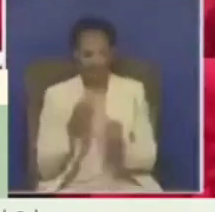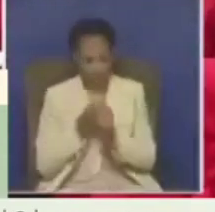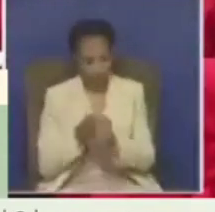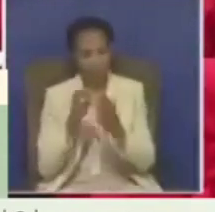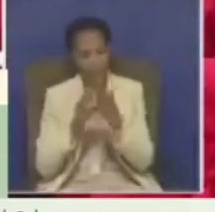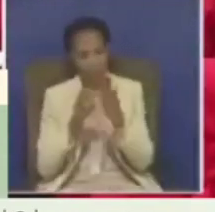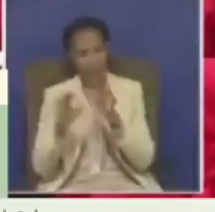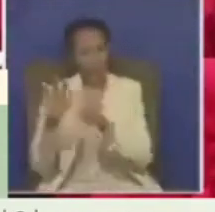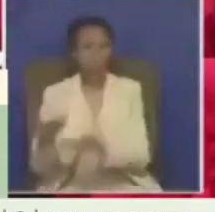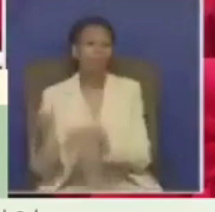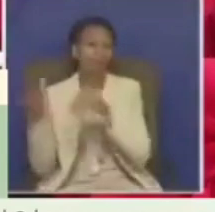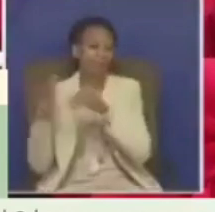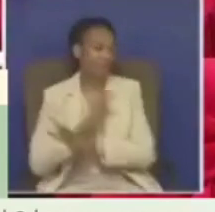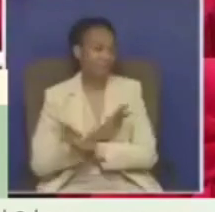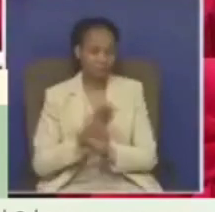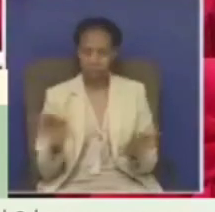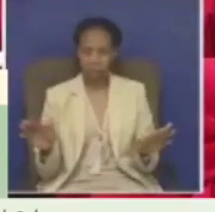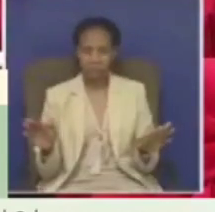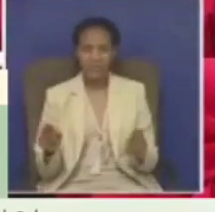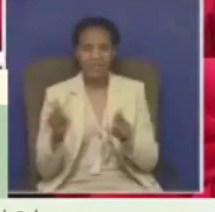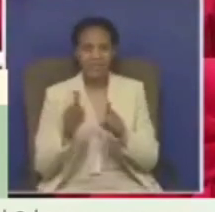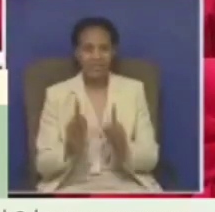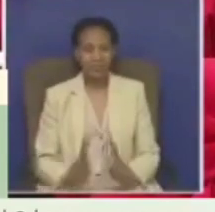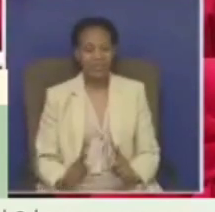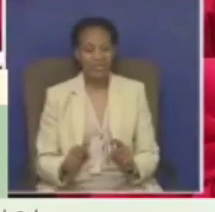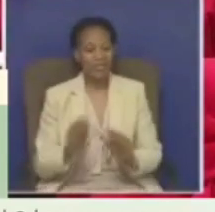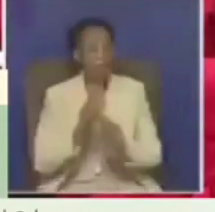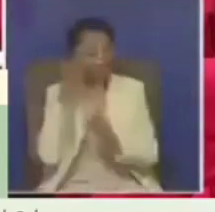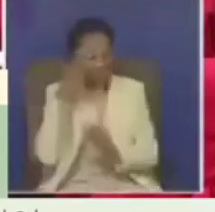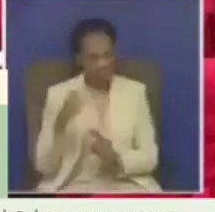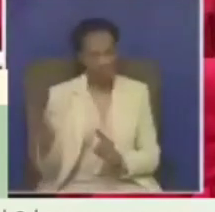decorum and specifically this particular rule.